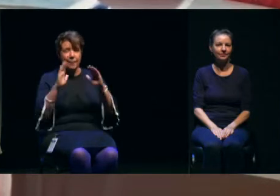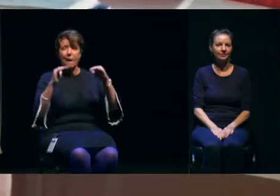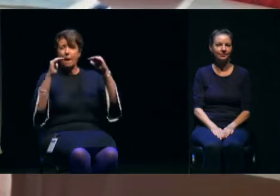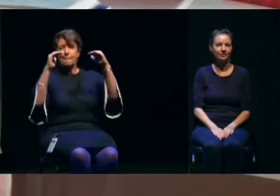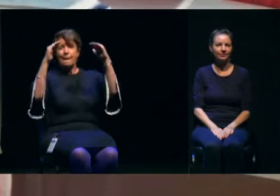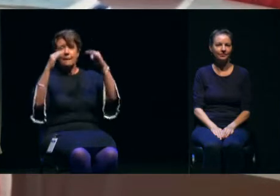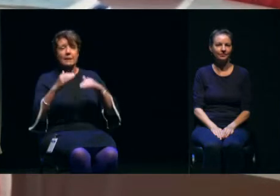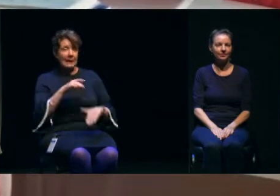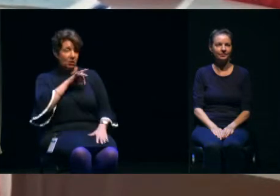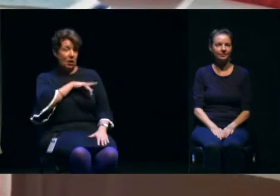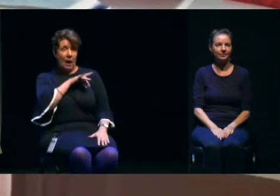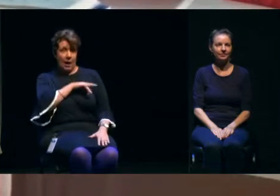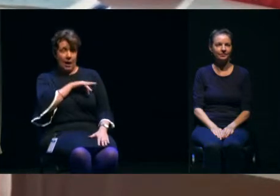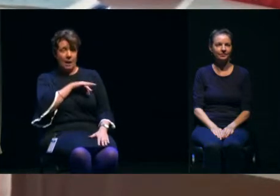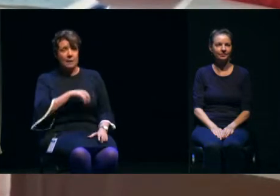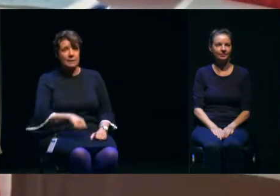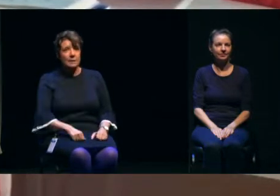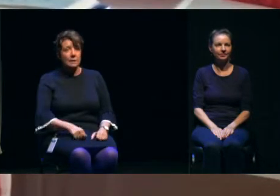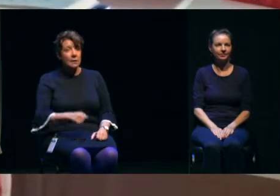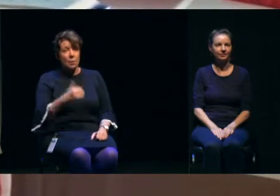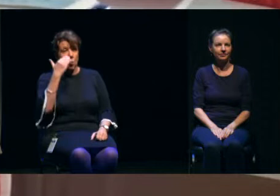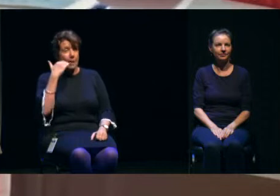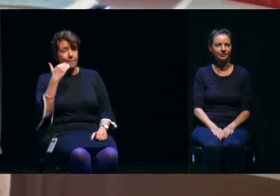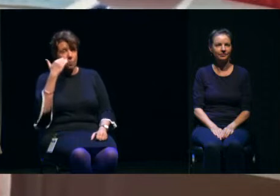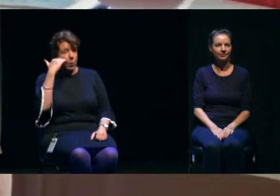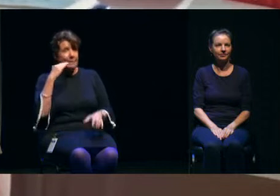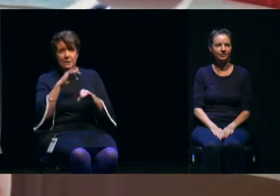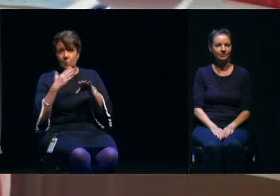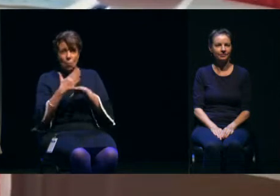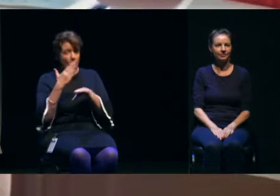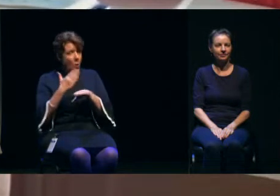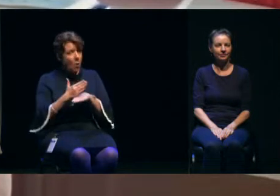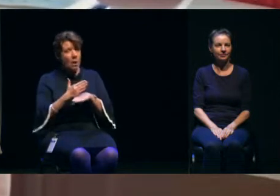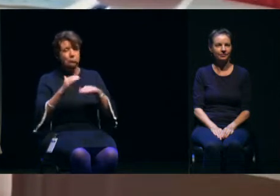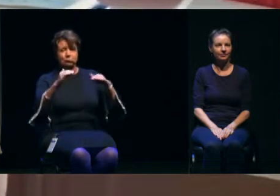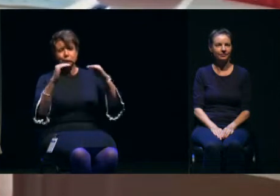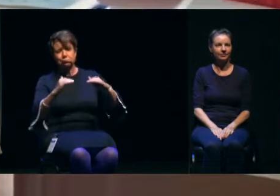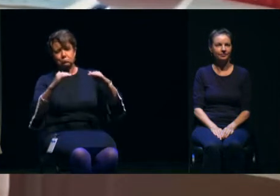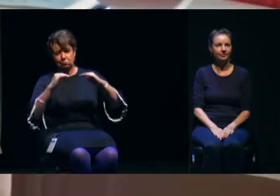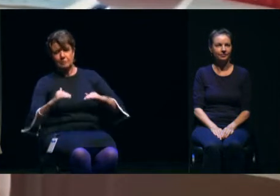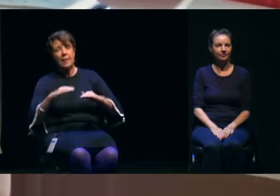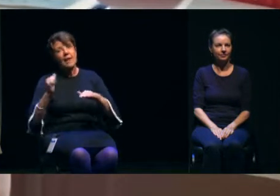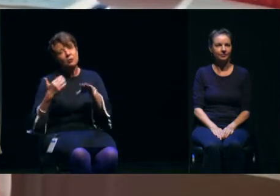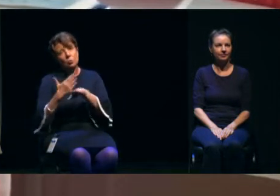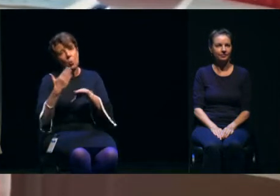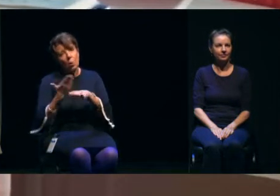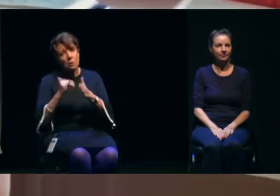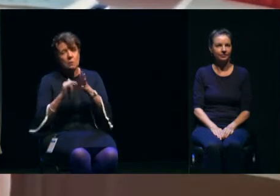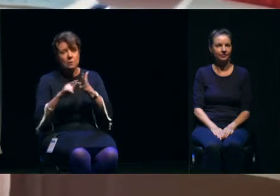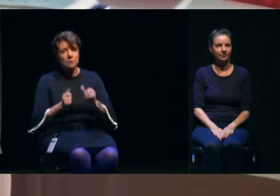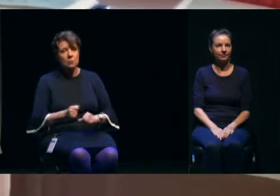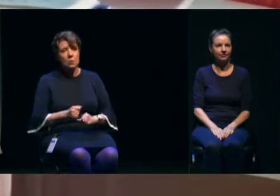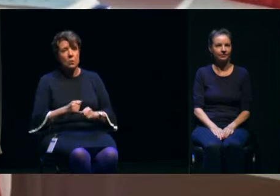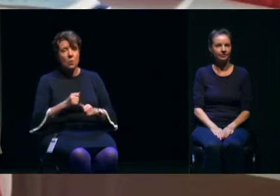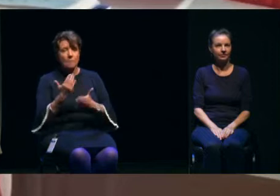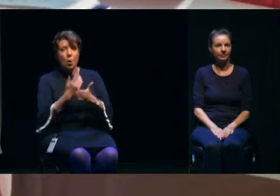classes in Chile, women didn't work. Middle class and lower classes, they had to work. So therefore, they were much